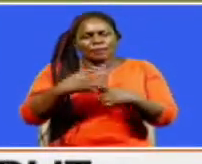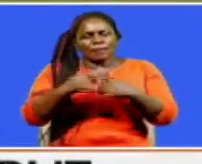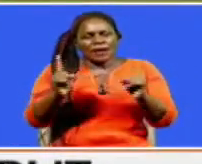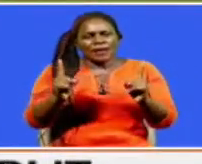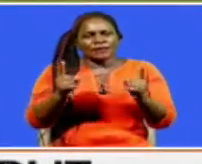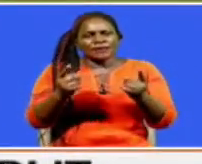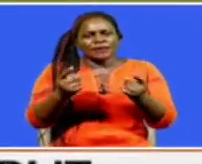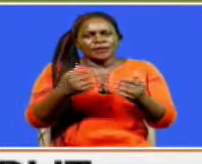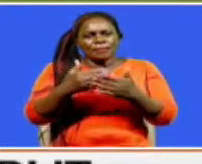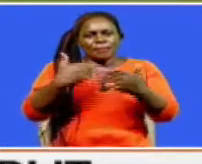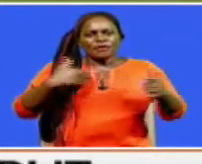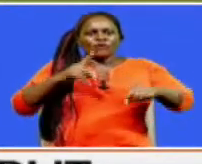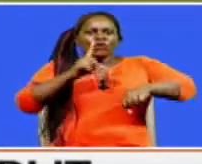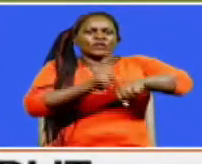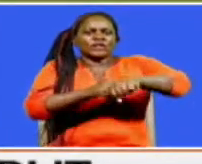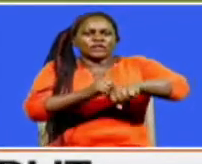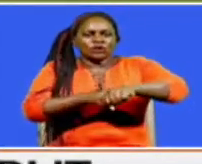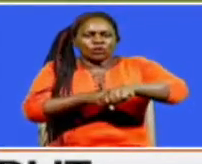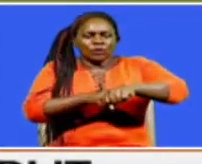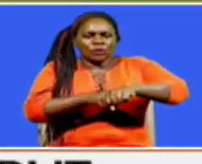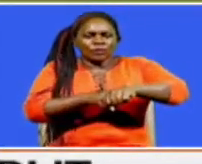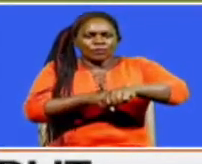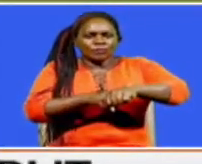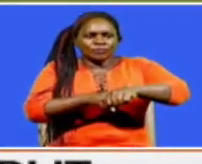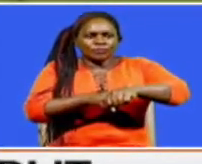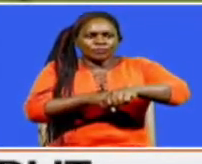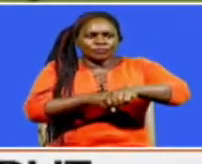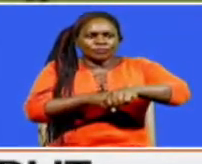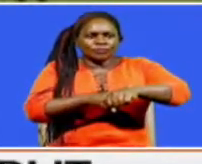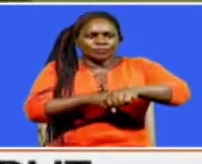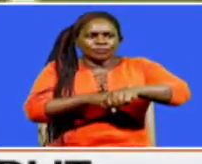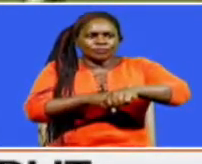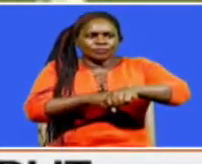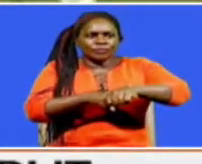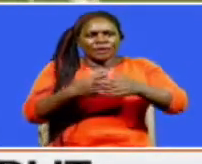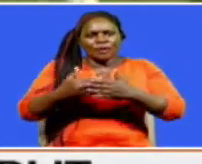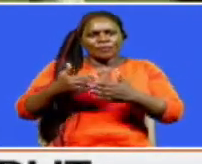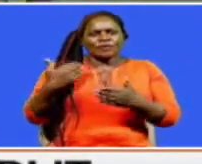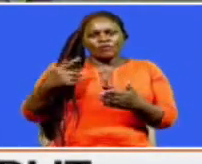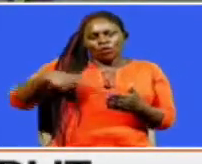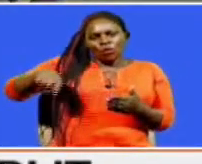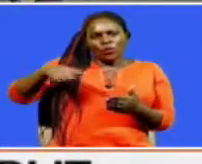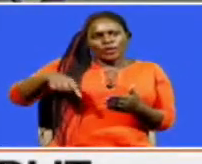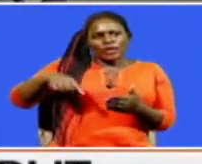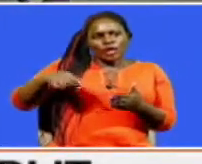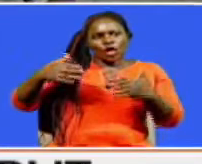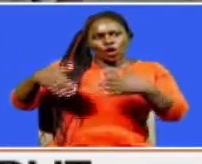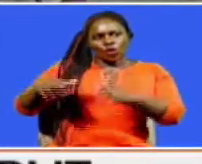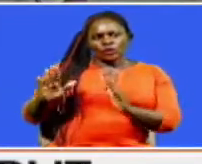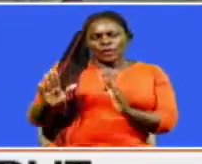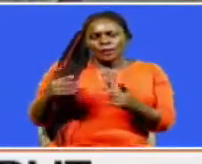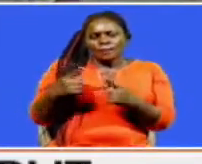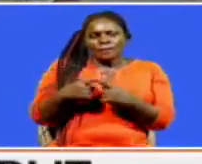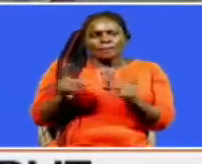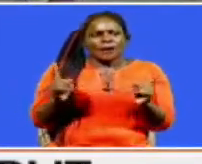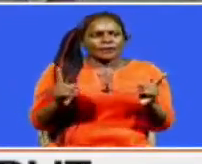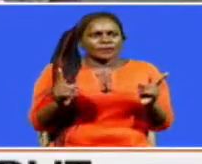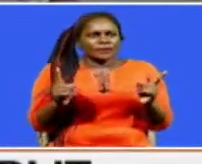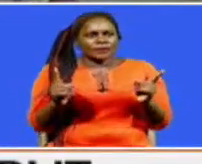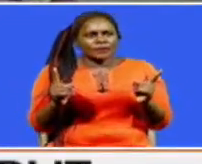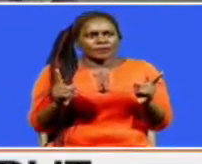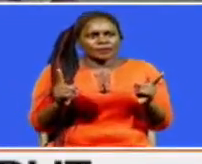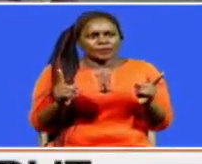pre-season. We are still about fixing stuff right now. It's not really about winning or losing, but it's about fixing what we can